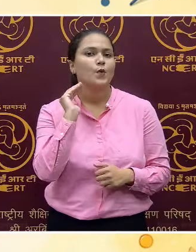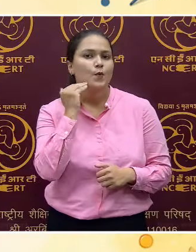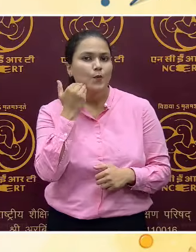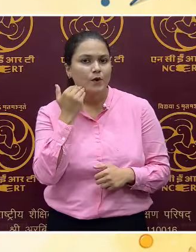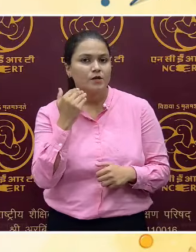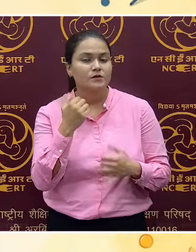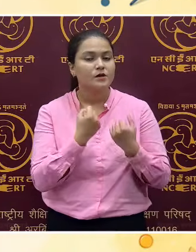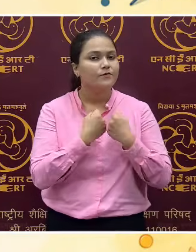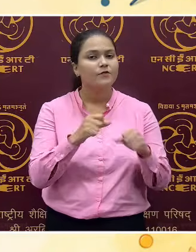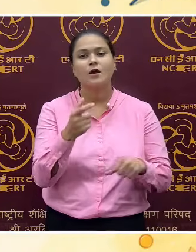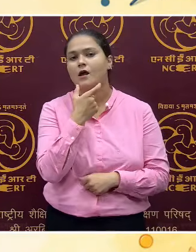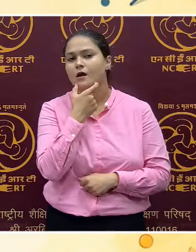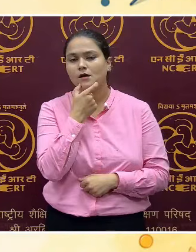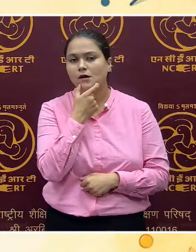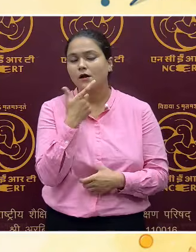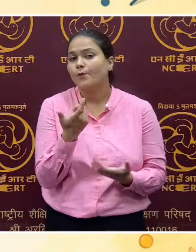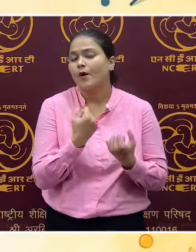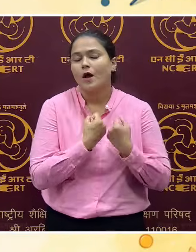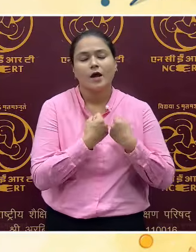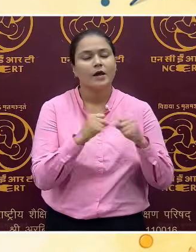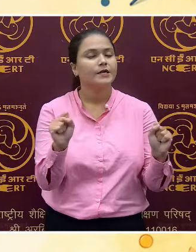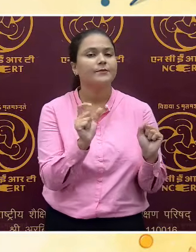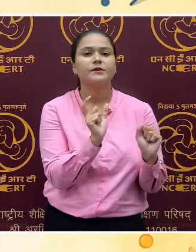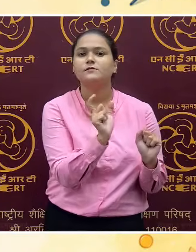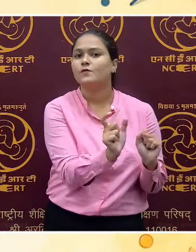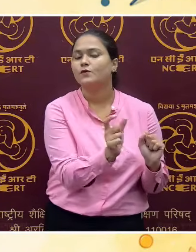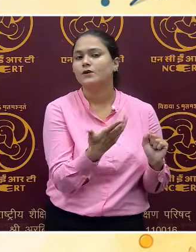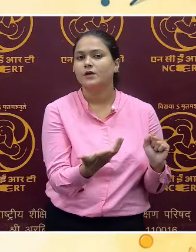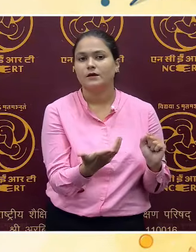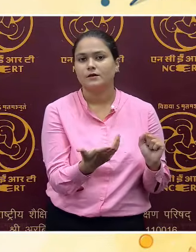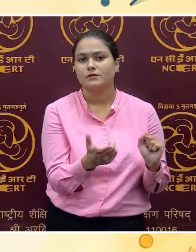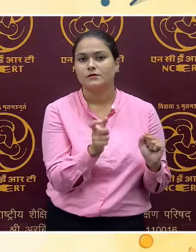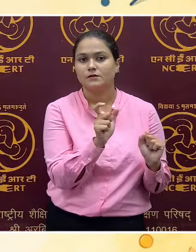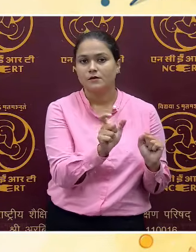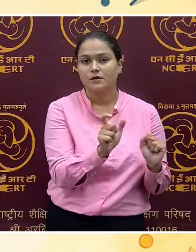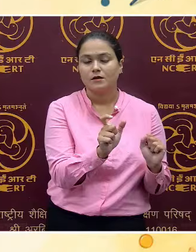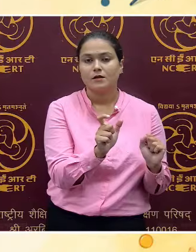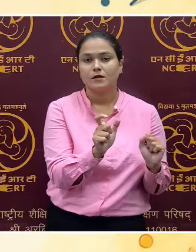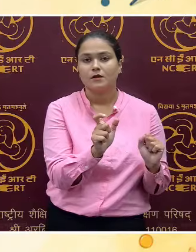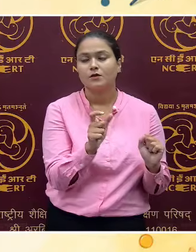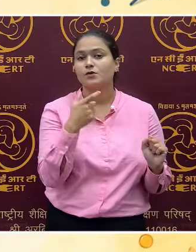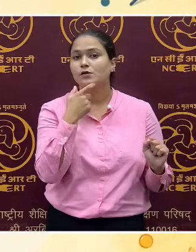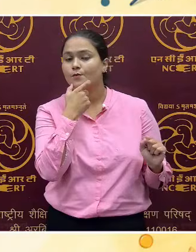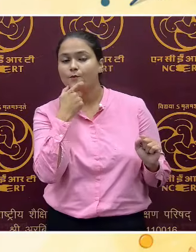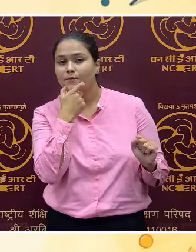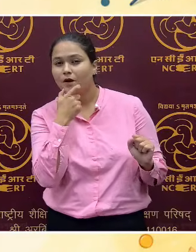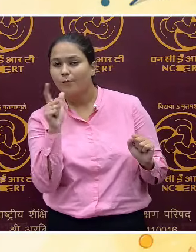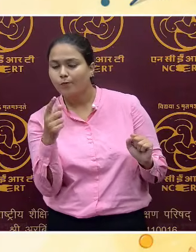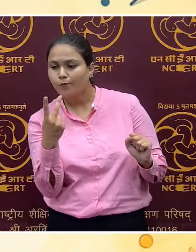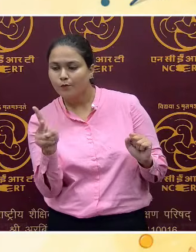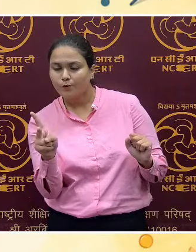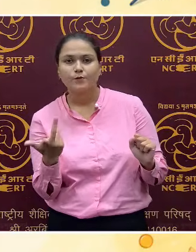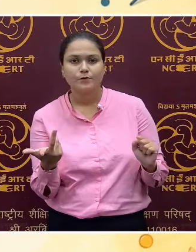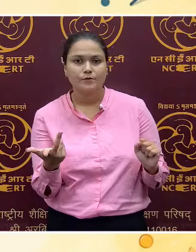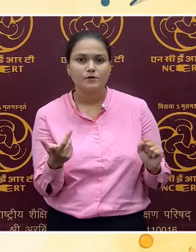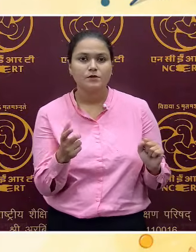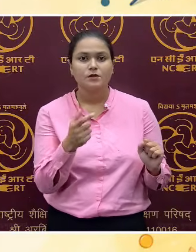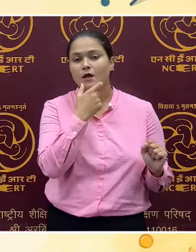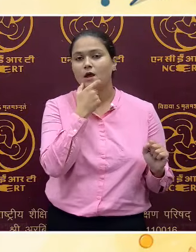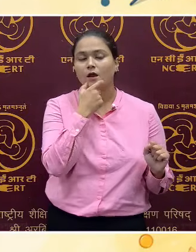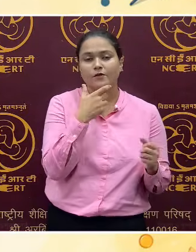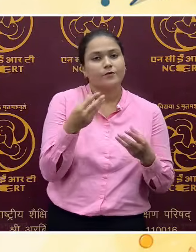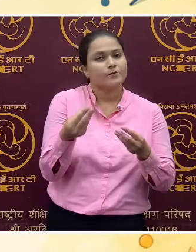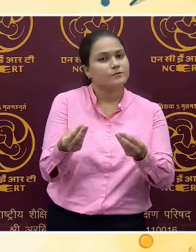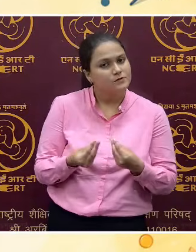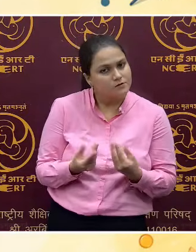from the British. You could say independence was gotten from the British, or you simply say independence was